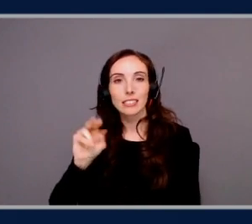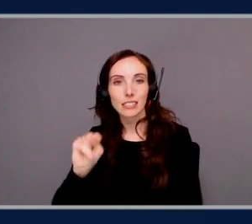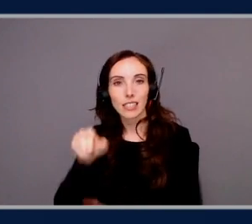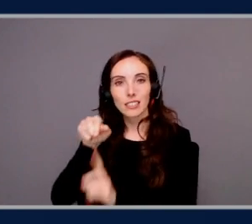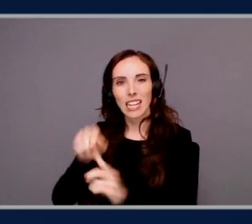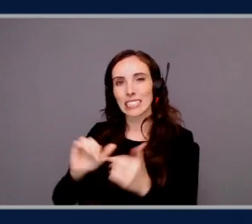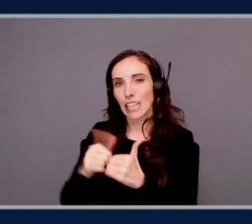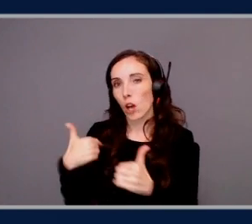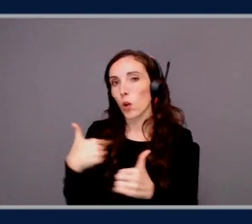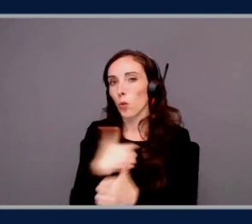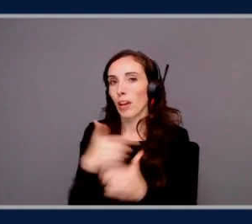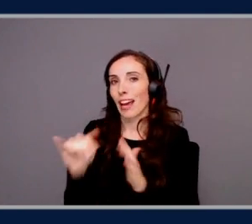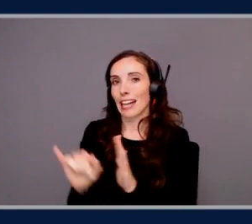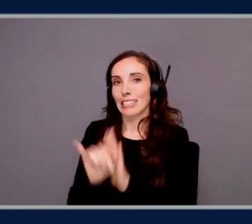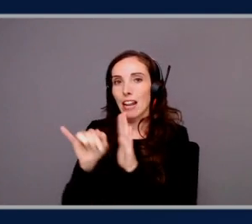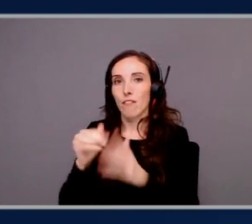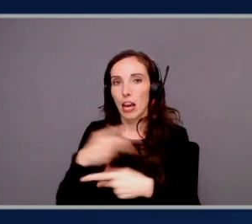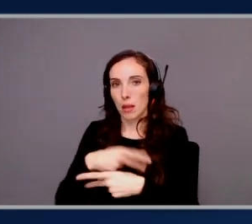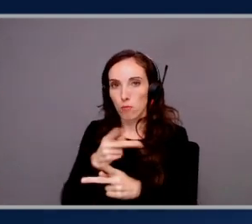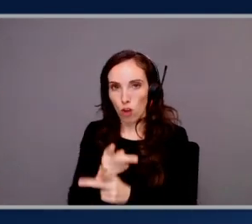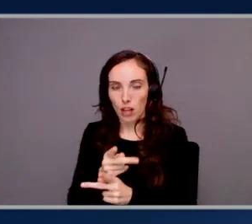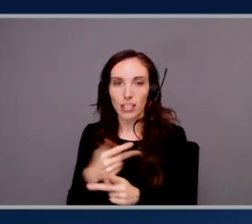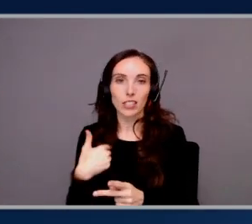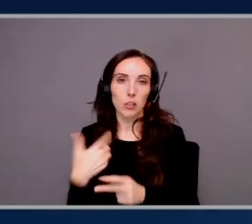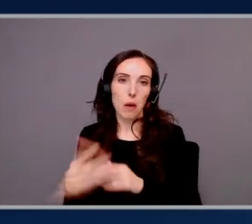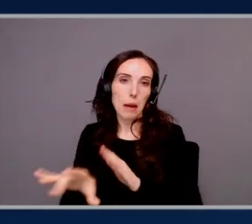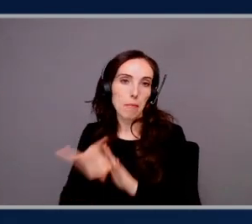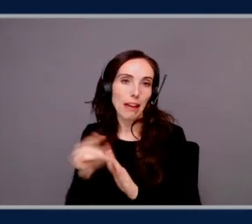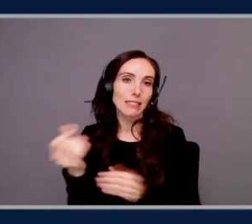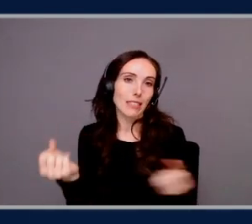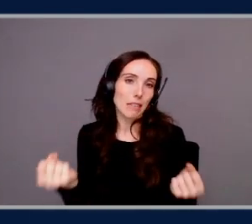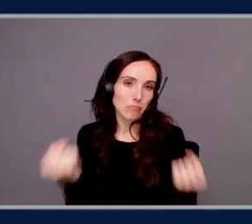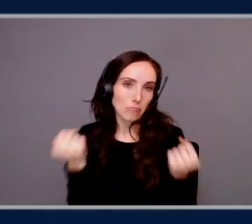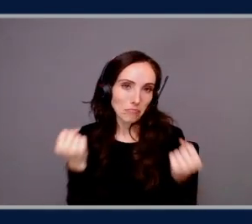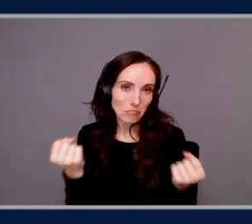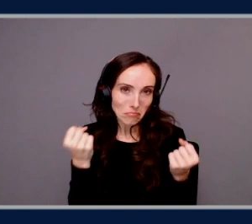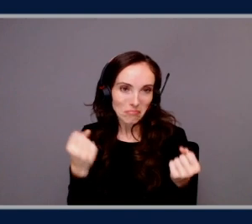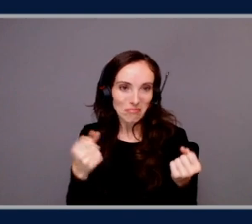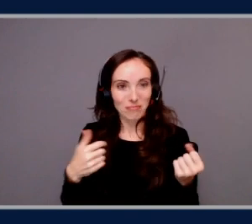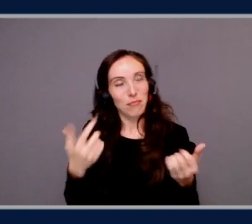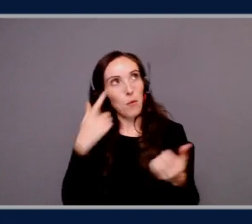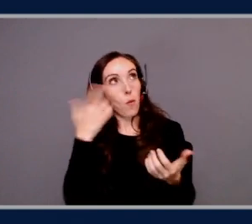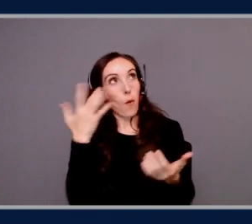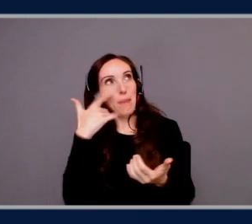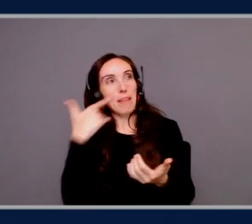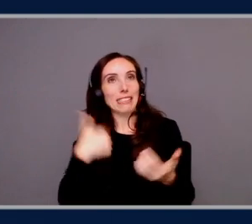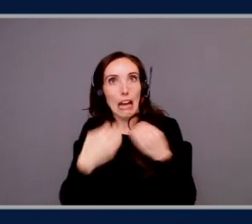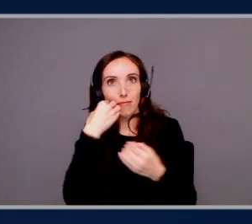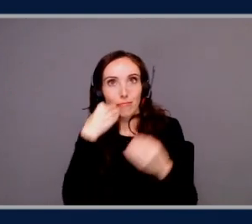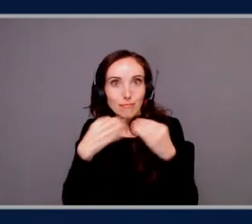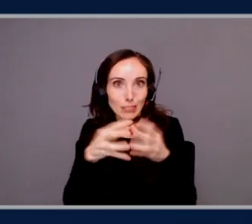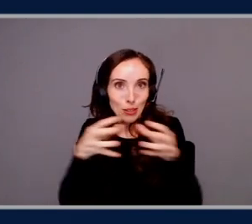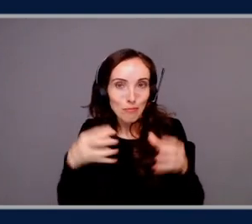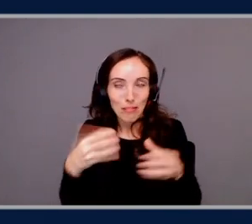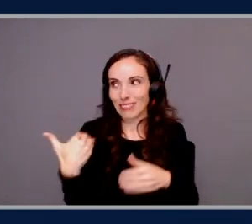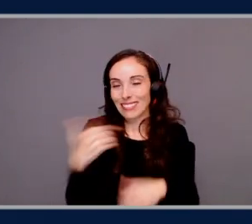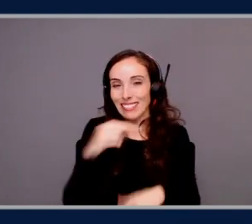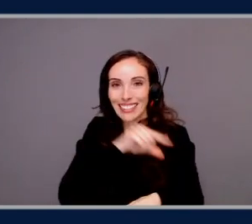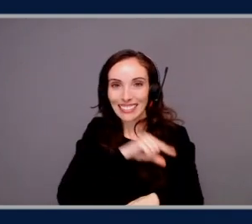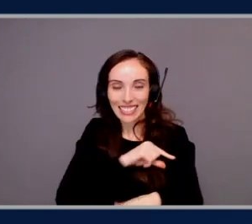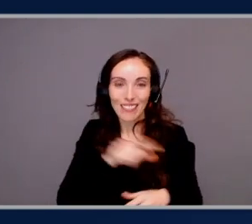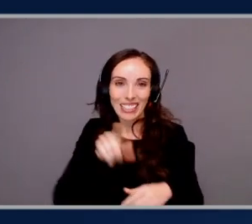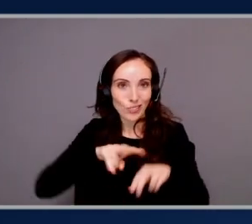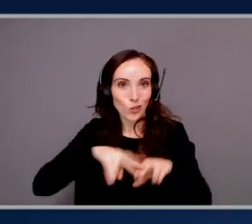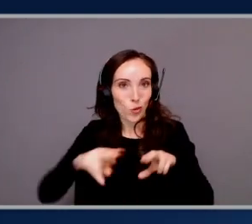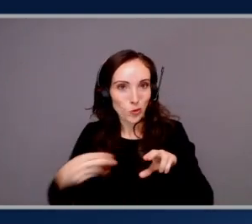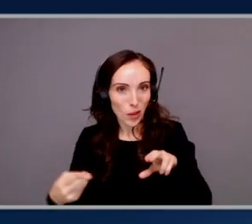Amazon. I just picked some dumbbells because, I ate too much over Thanksgiving. I got to lose some weight. So think of me as an advertiser who wants to